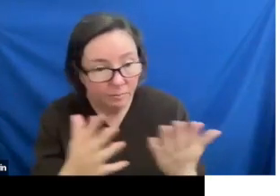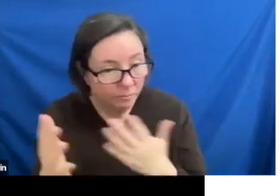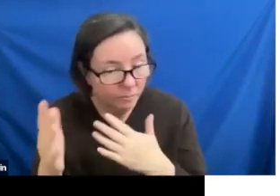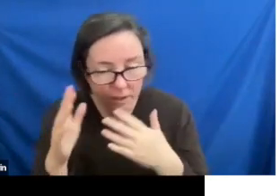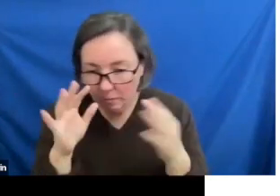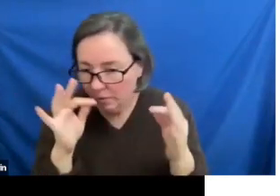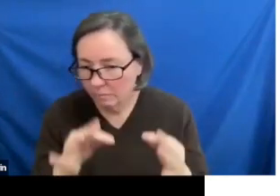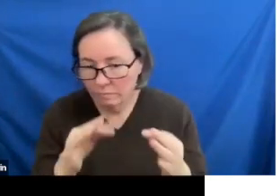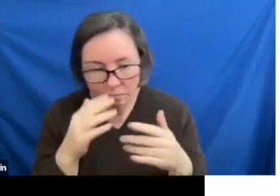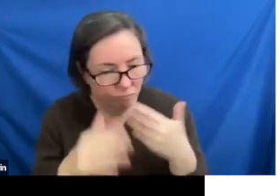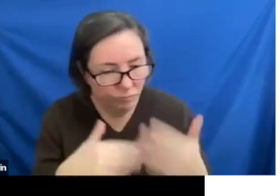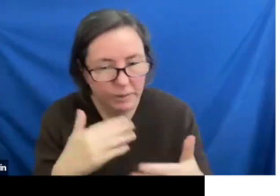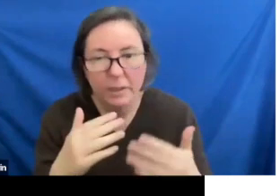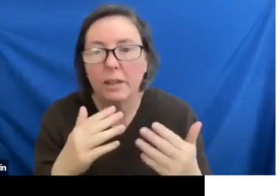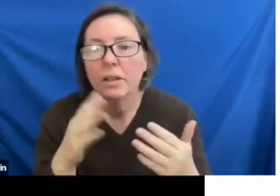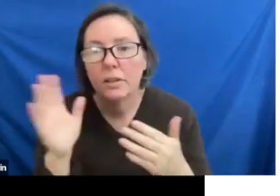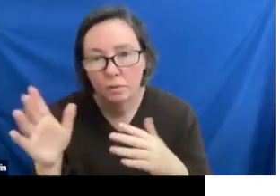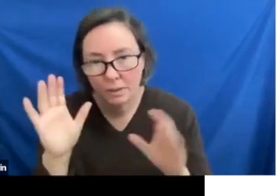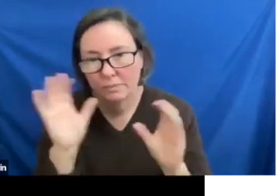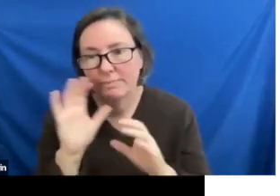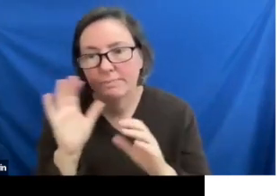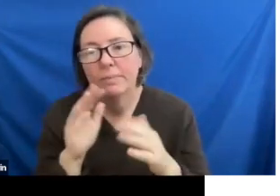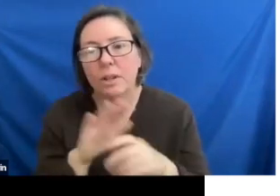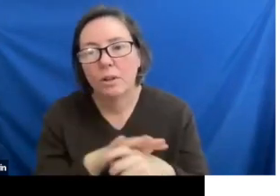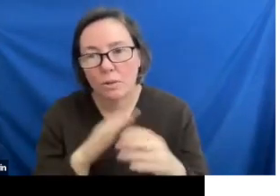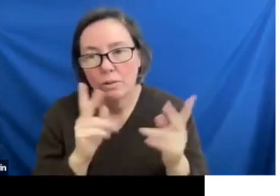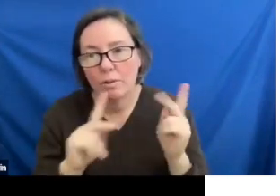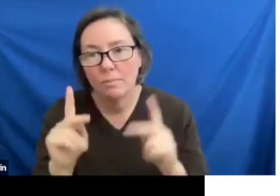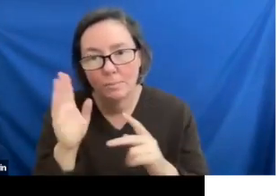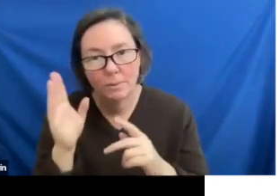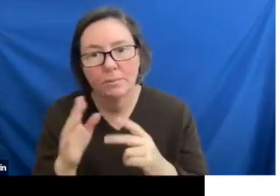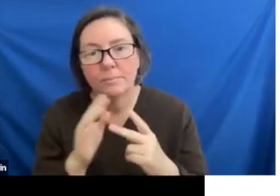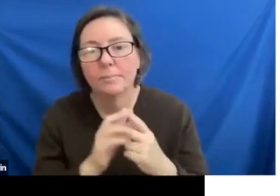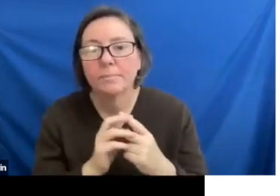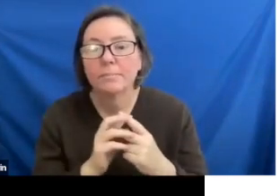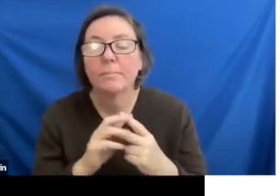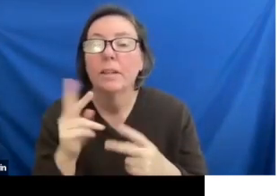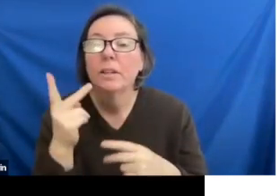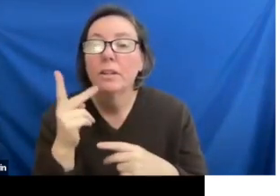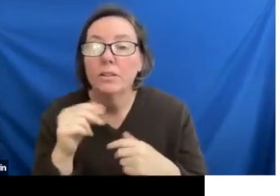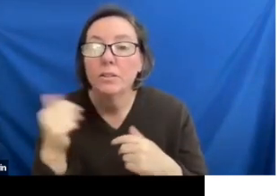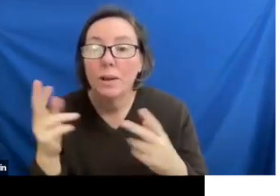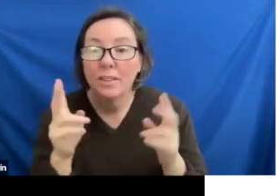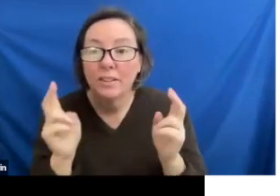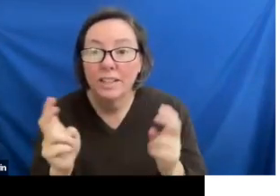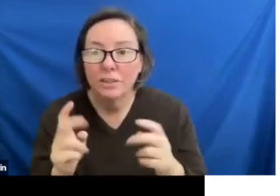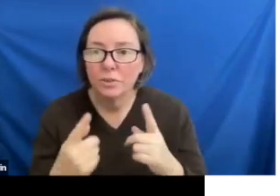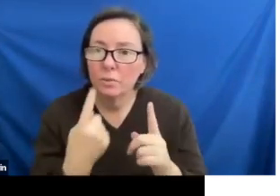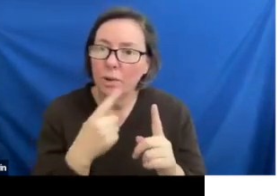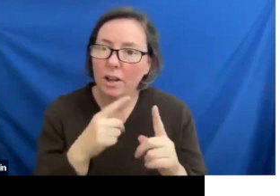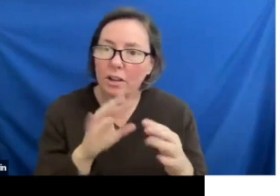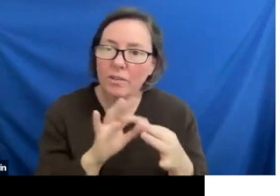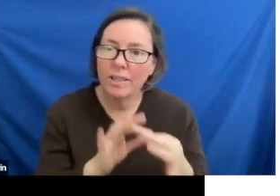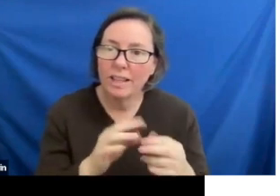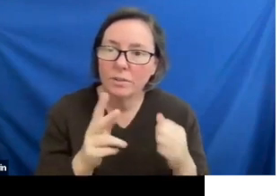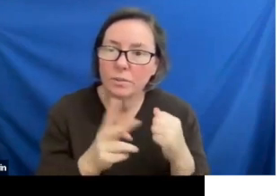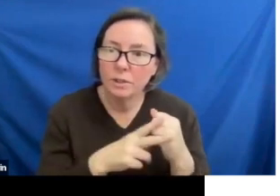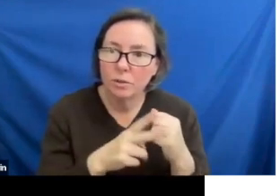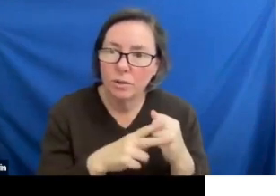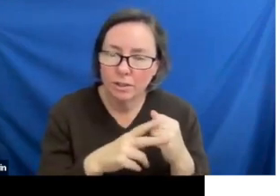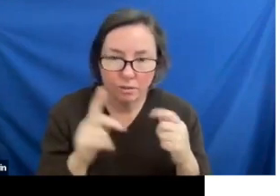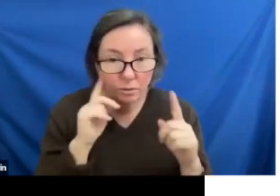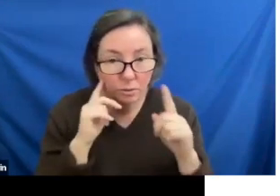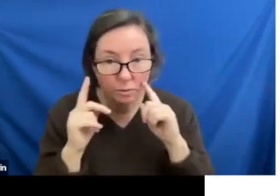other issues that I want to address, one is on storage. you heard, the fact that